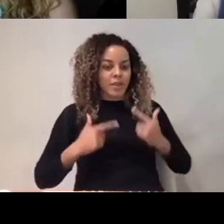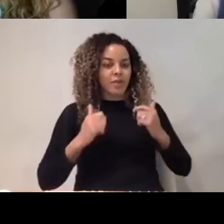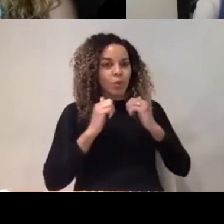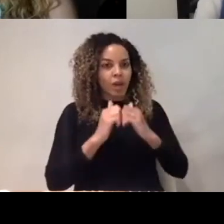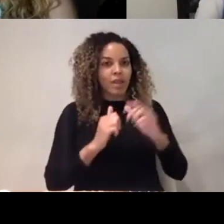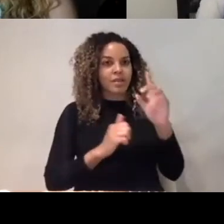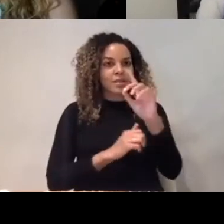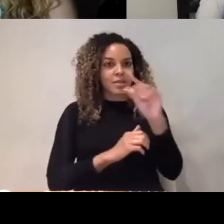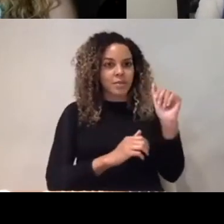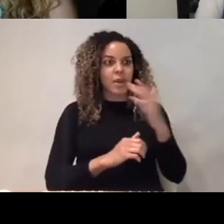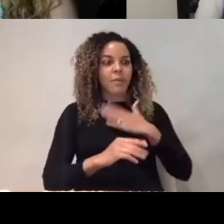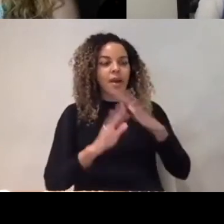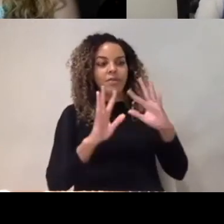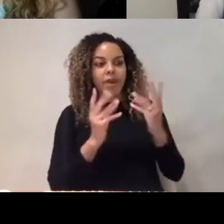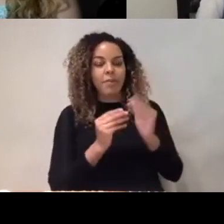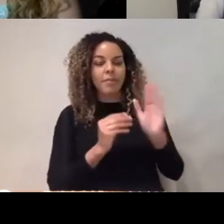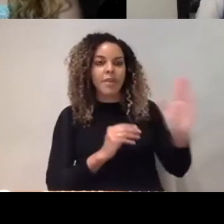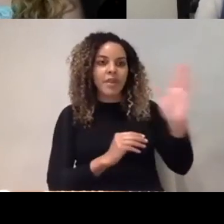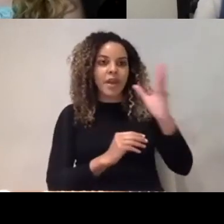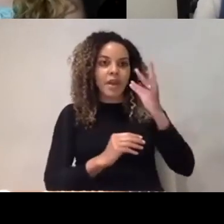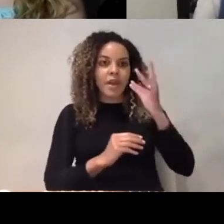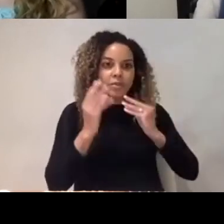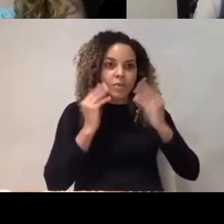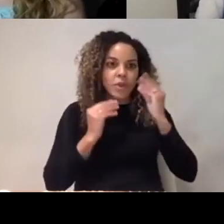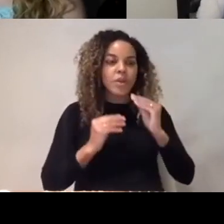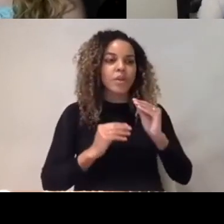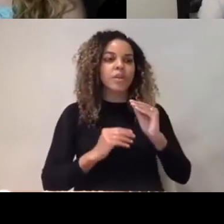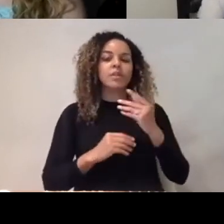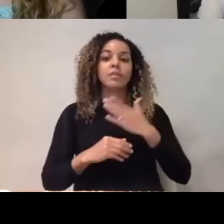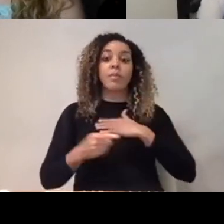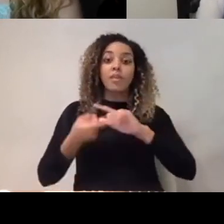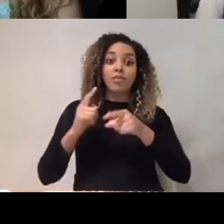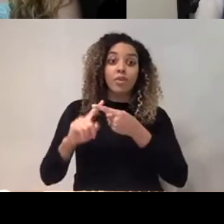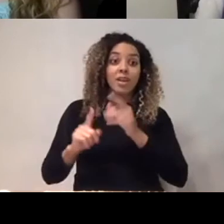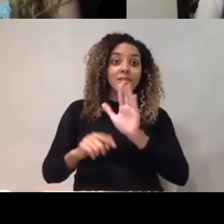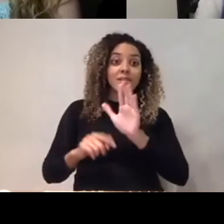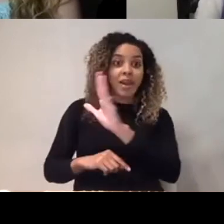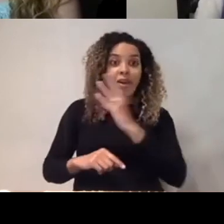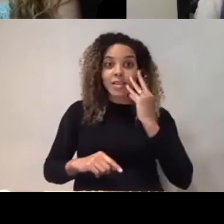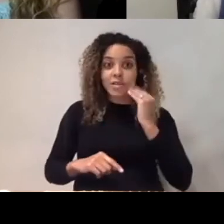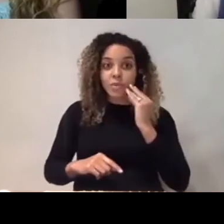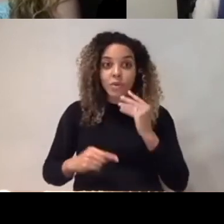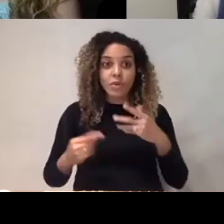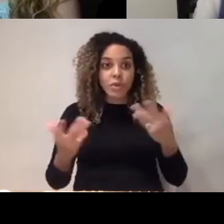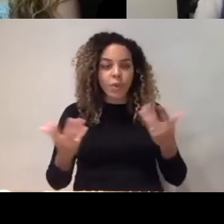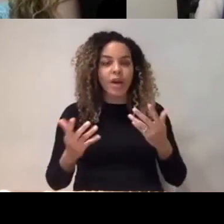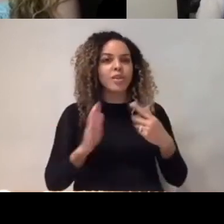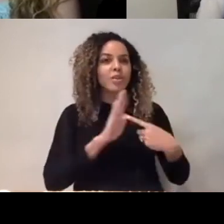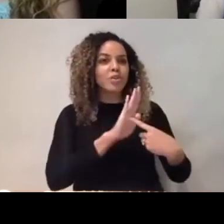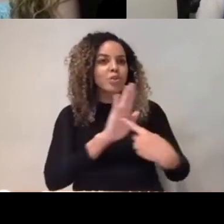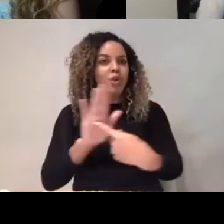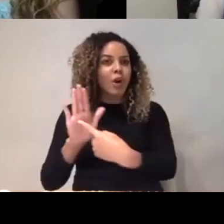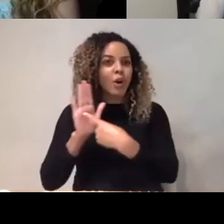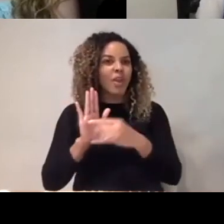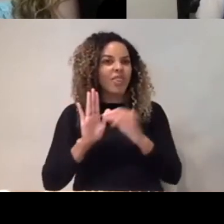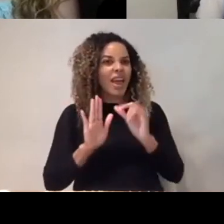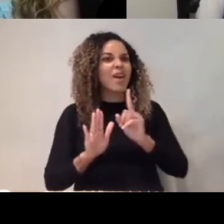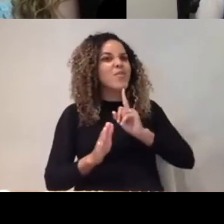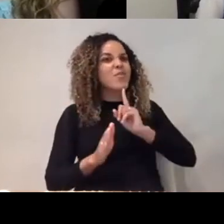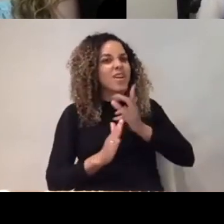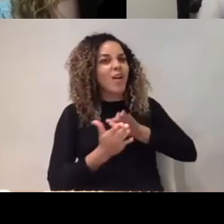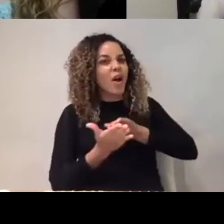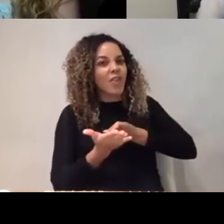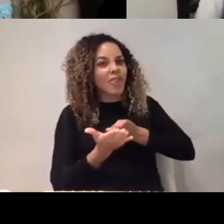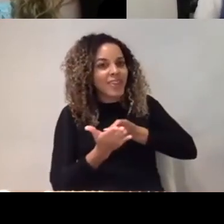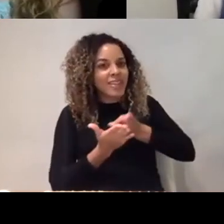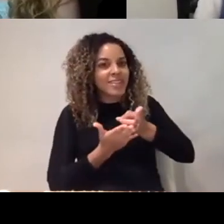through, what my friends go through, and really just showcase as many